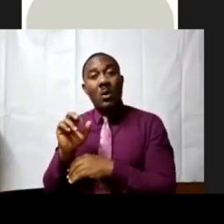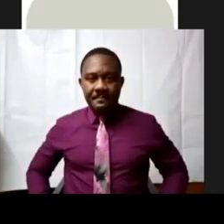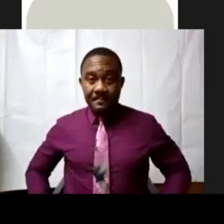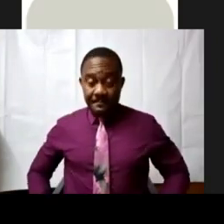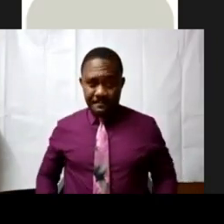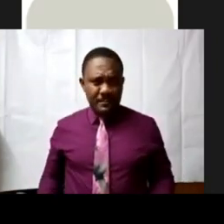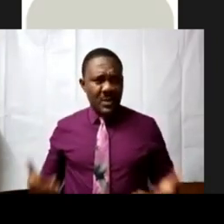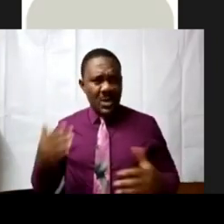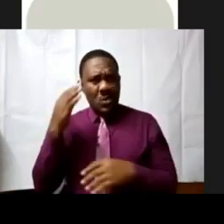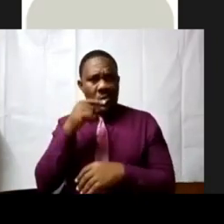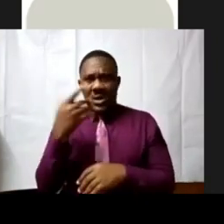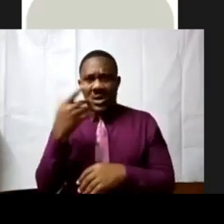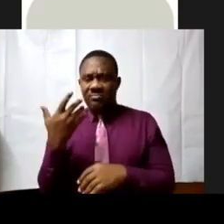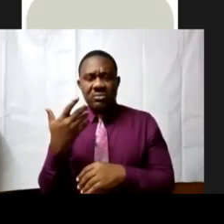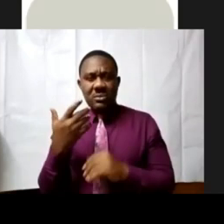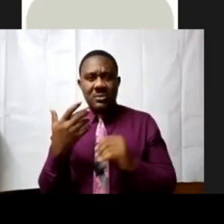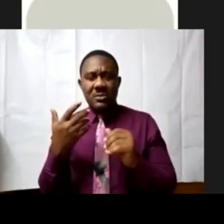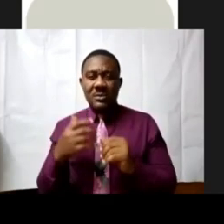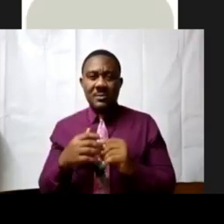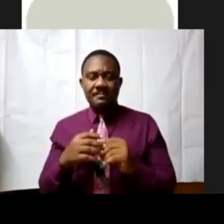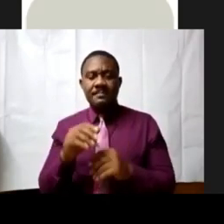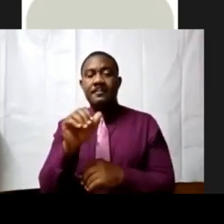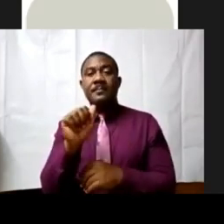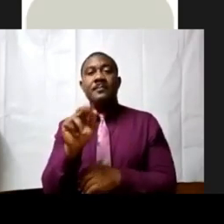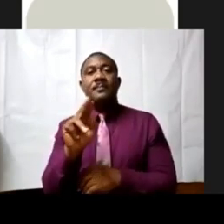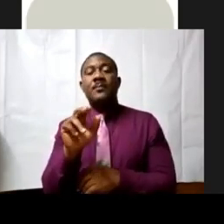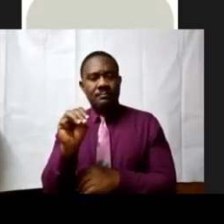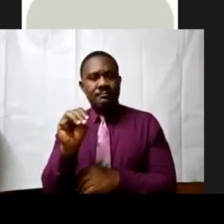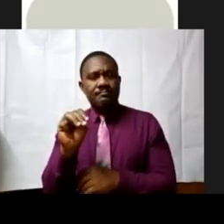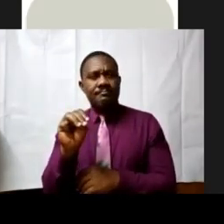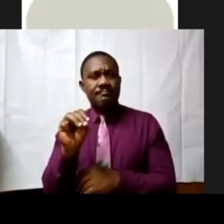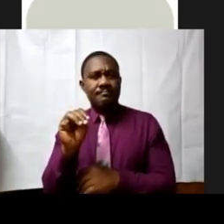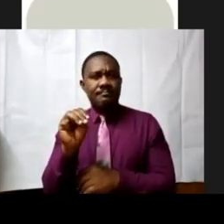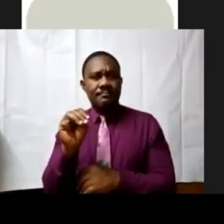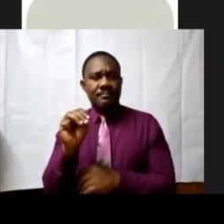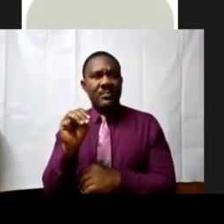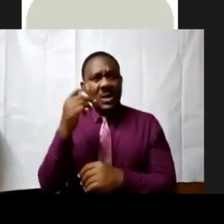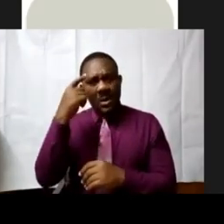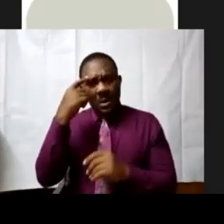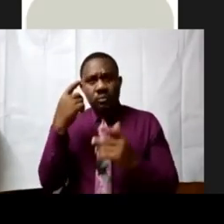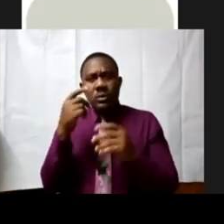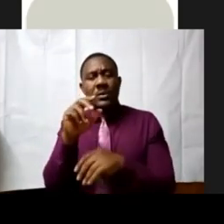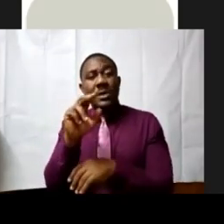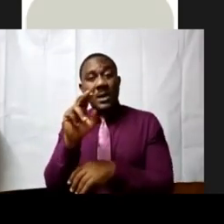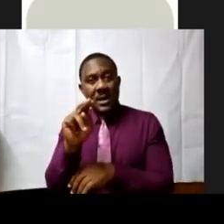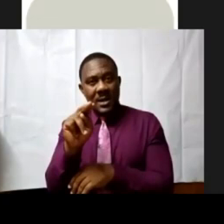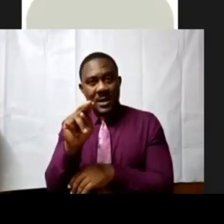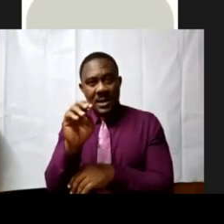today. Autism spectrum disorders is a neurodevelopmental disorder